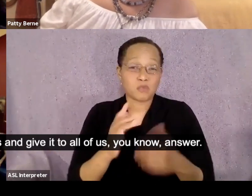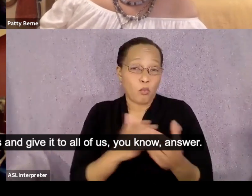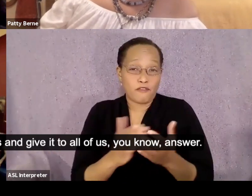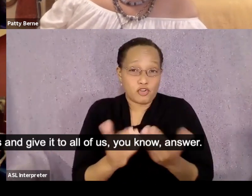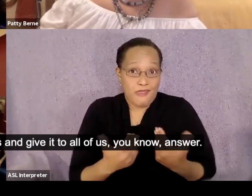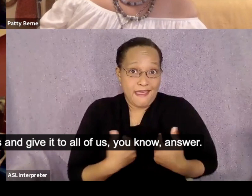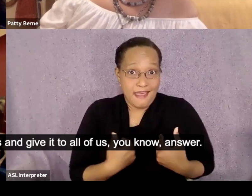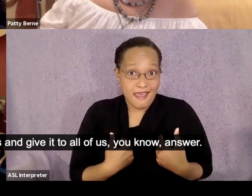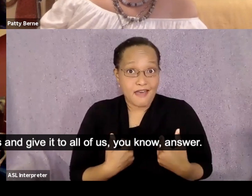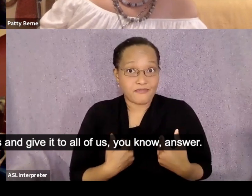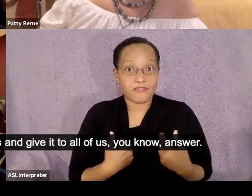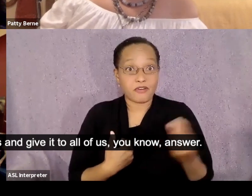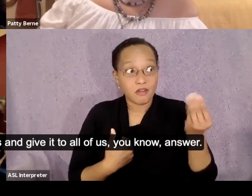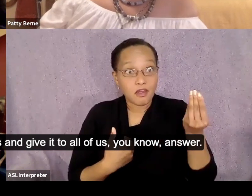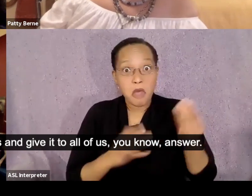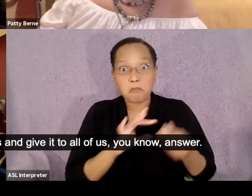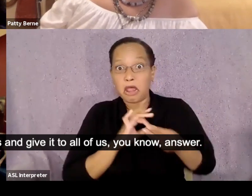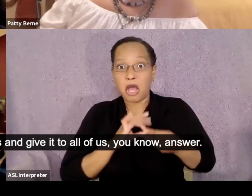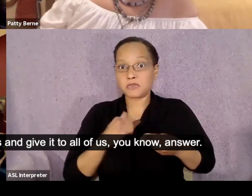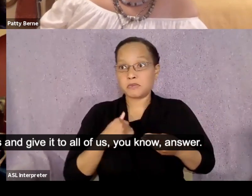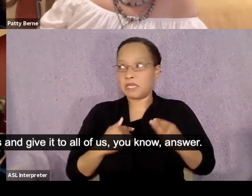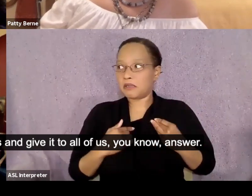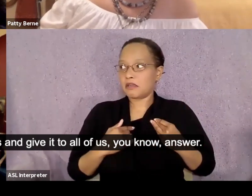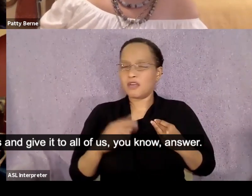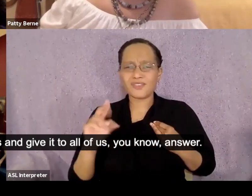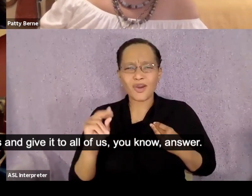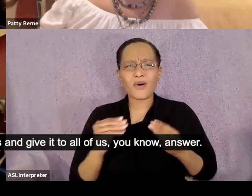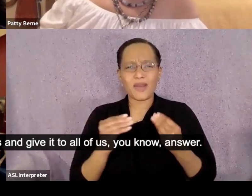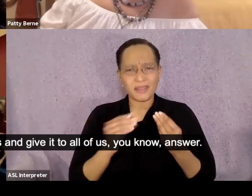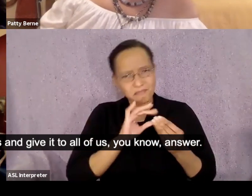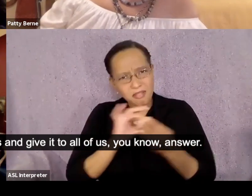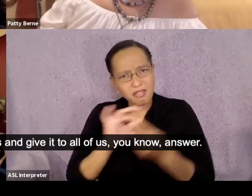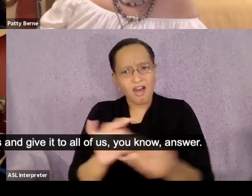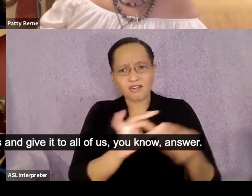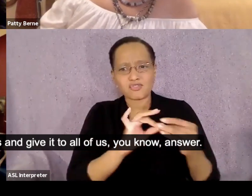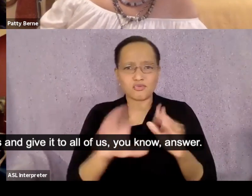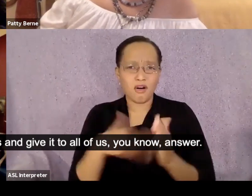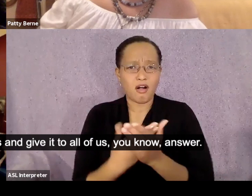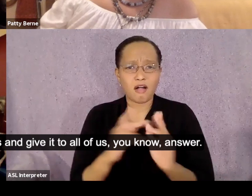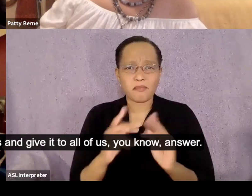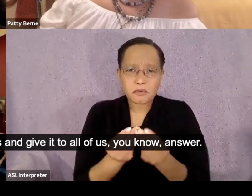Like it doesn't belong to us. Like it belongs to all of us, and so